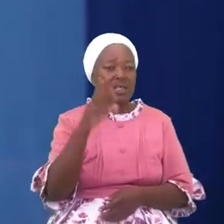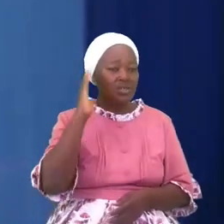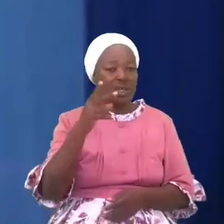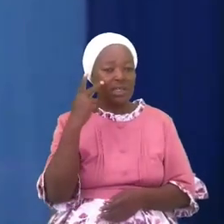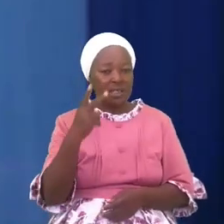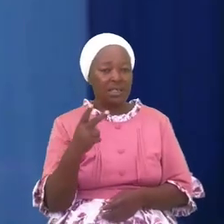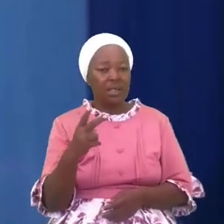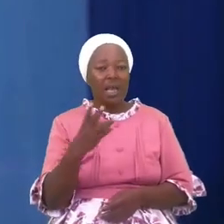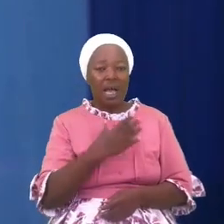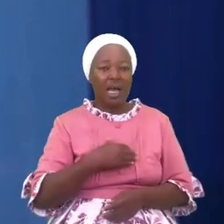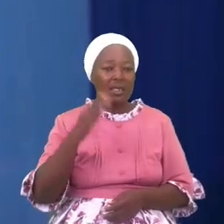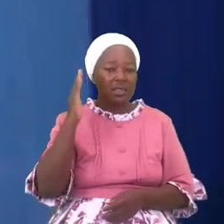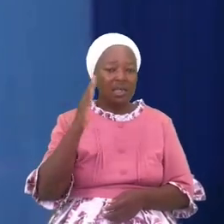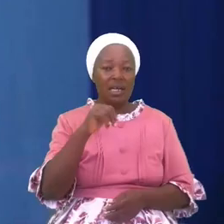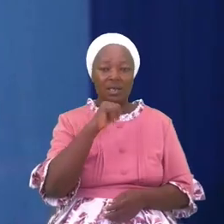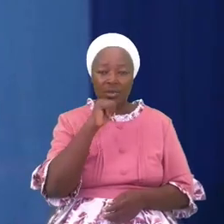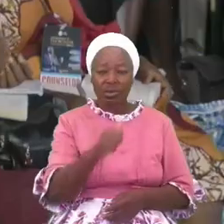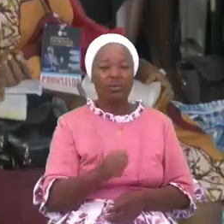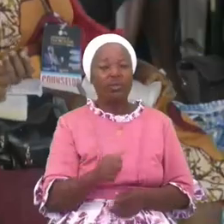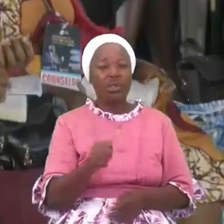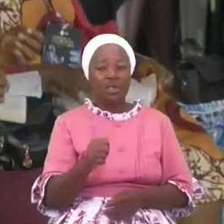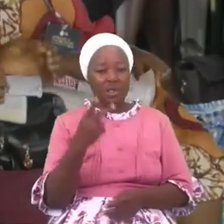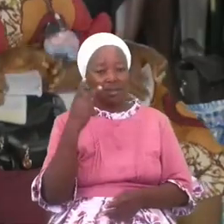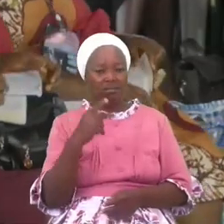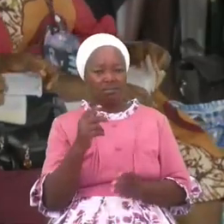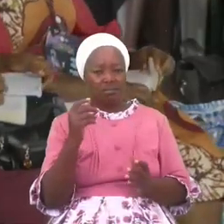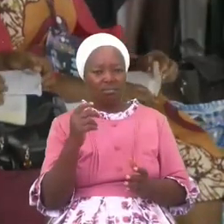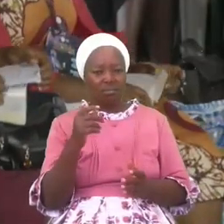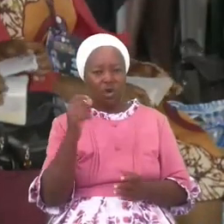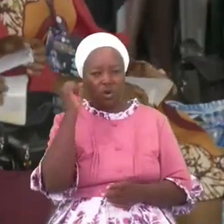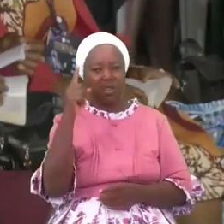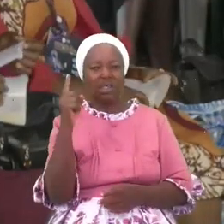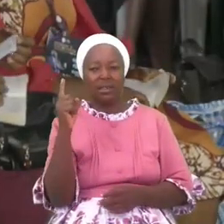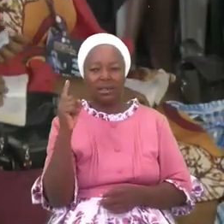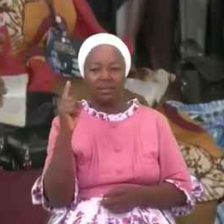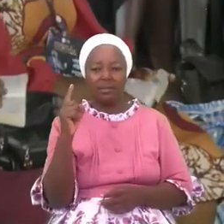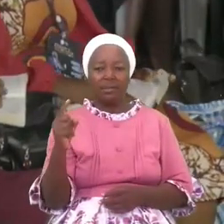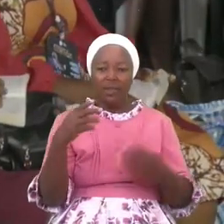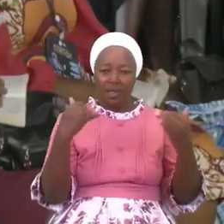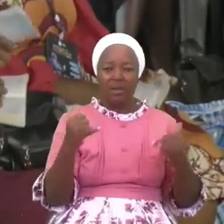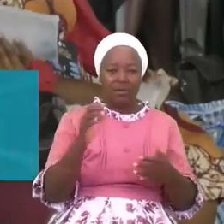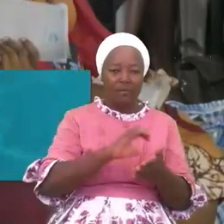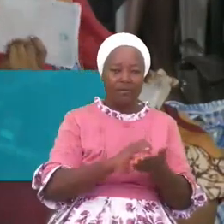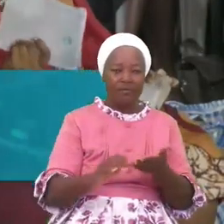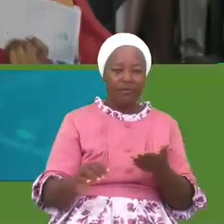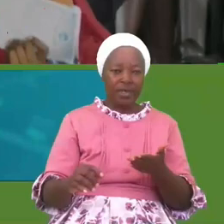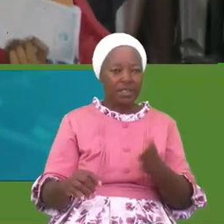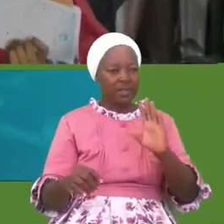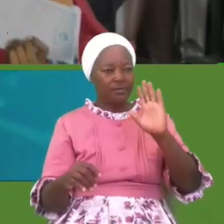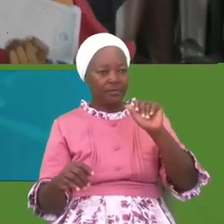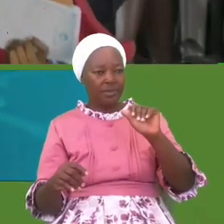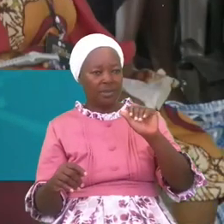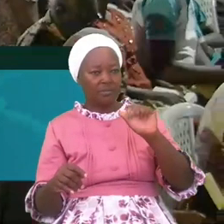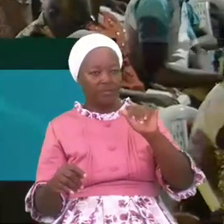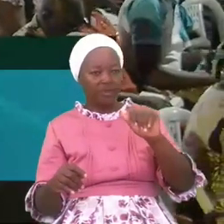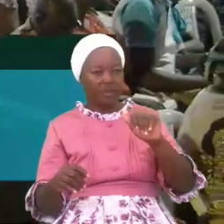perceive. Look at verse 15. In verse 15, for these people's heart is waxed